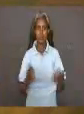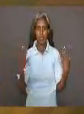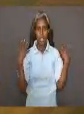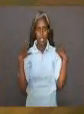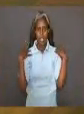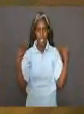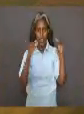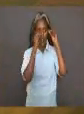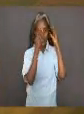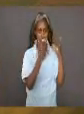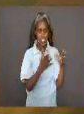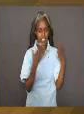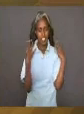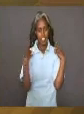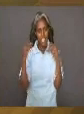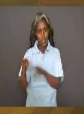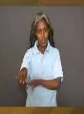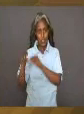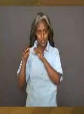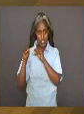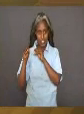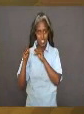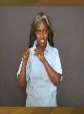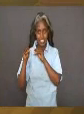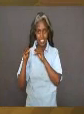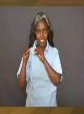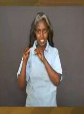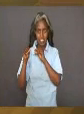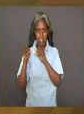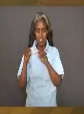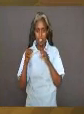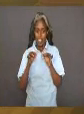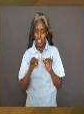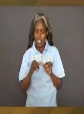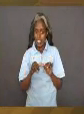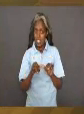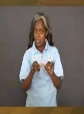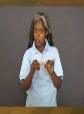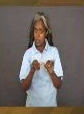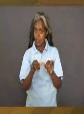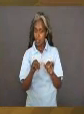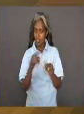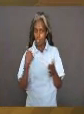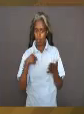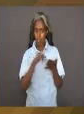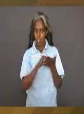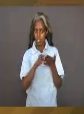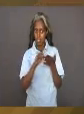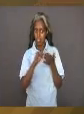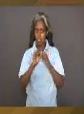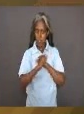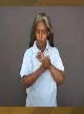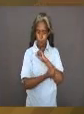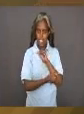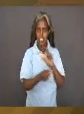Hello, teacher. Hello, students. Let us continue our study of